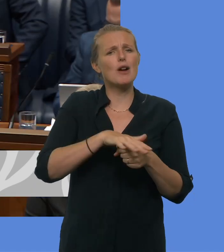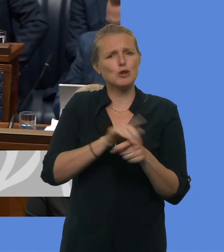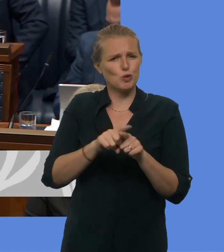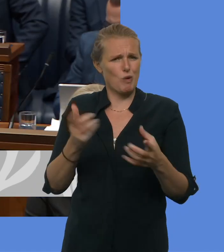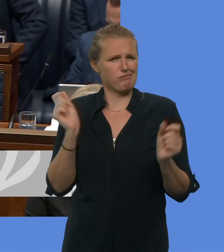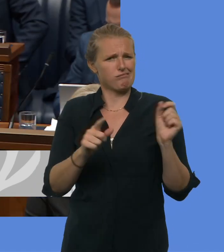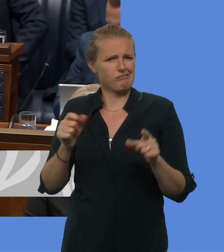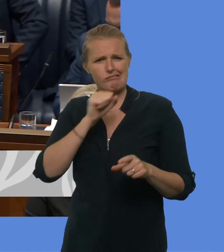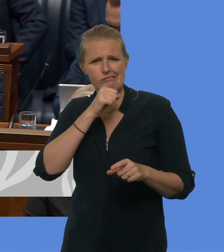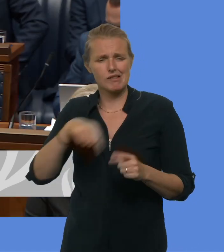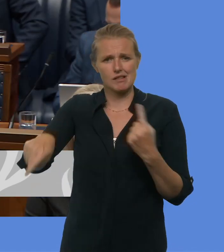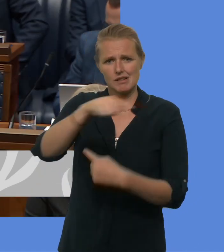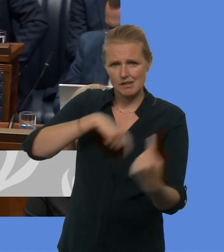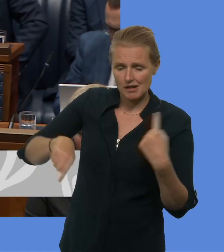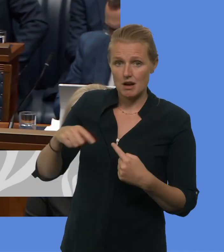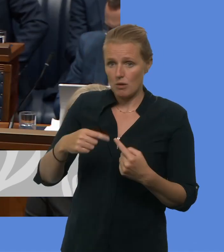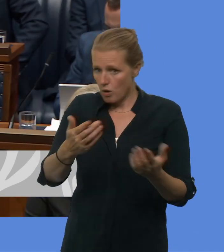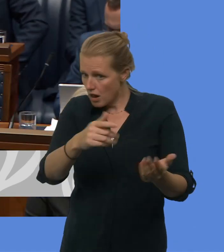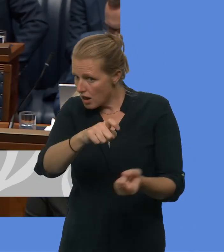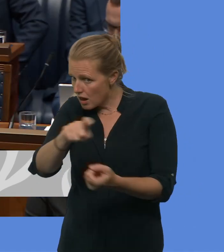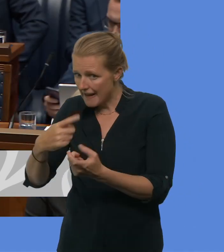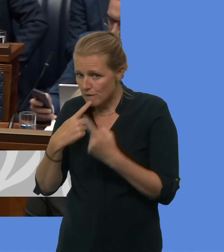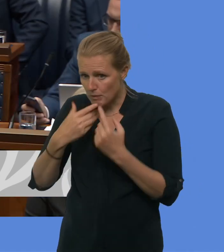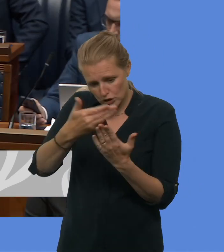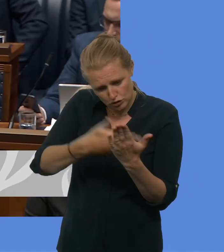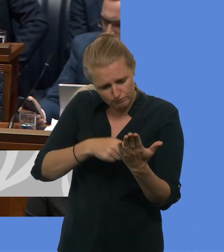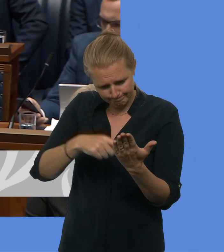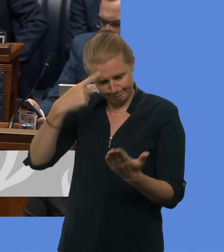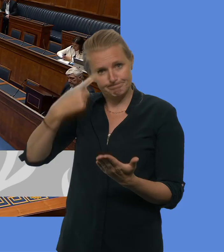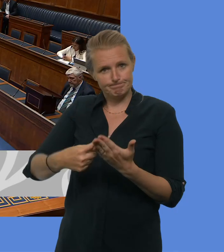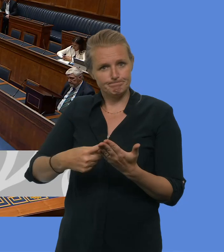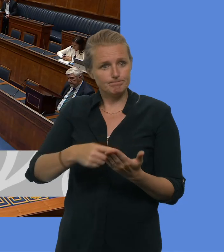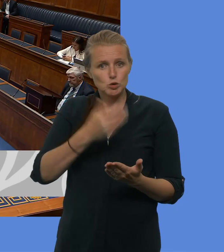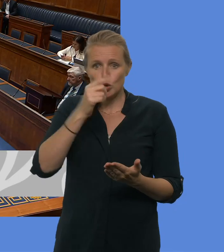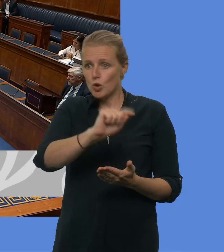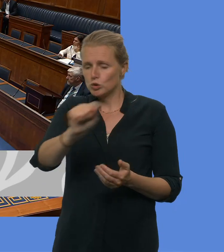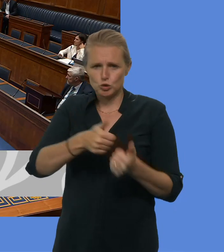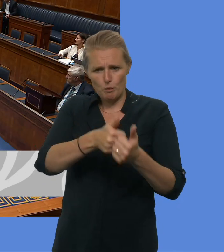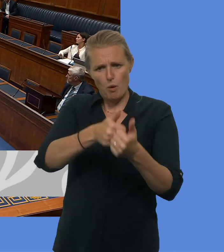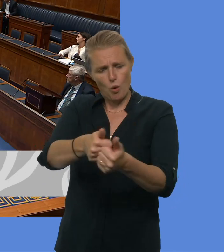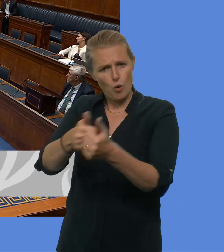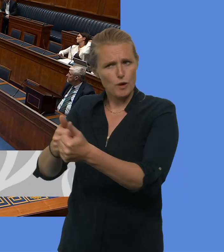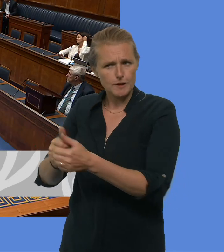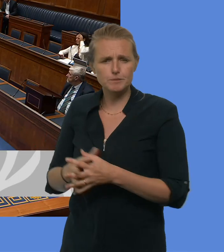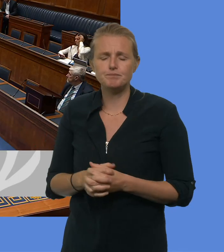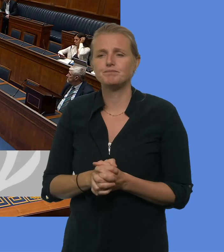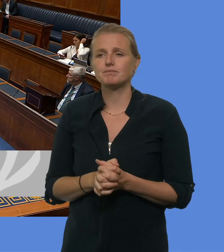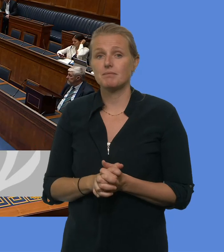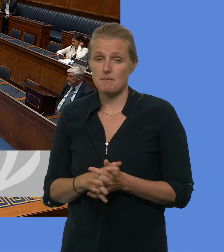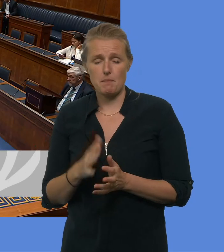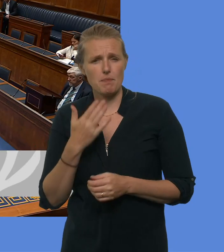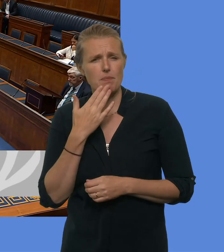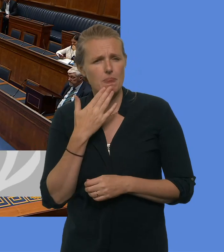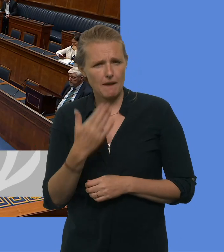we'll certainly be using that to inform the approaches that need to be taken to provide support to those schools. Thank you, Minister. I wonder in